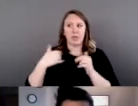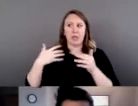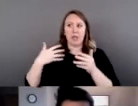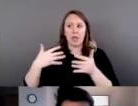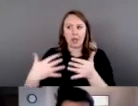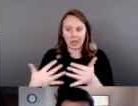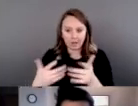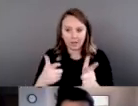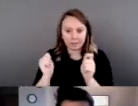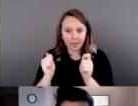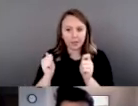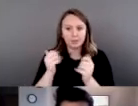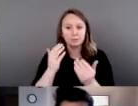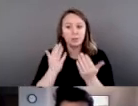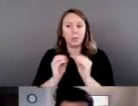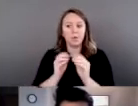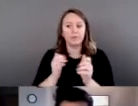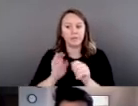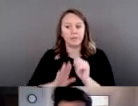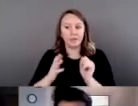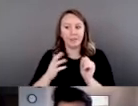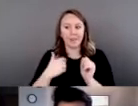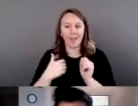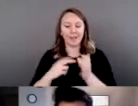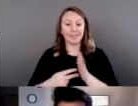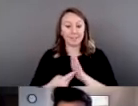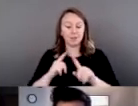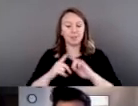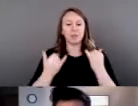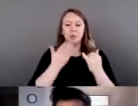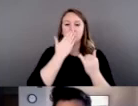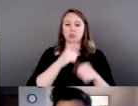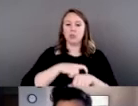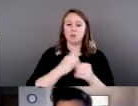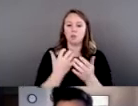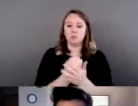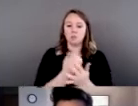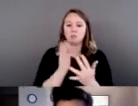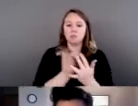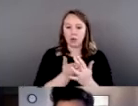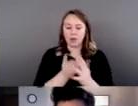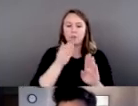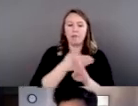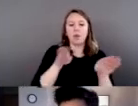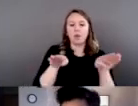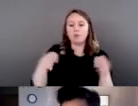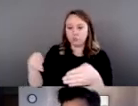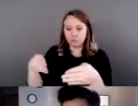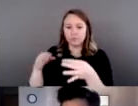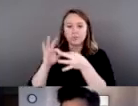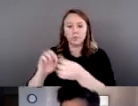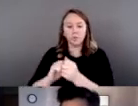good place to take a break before we kind of shift gears and go into changing the